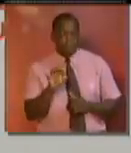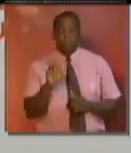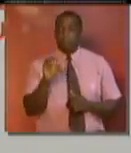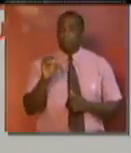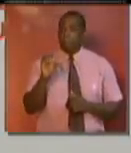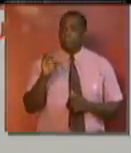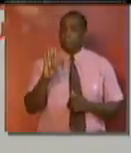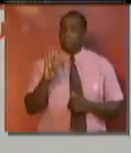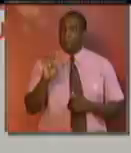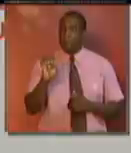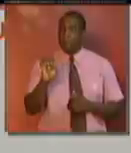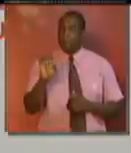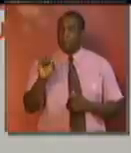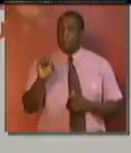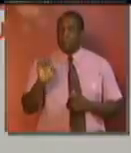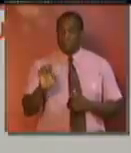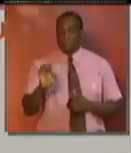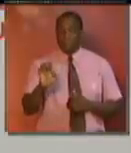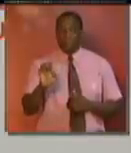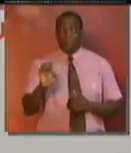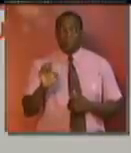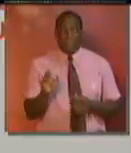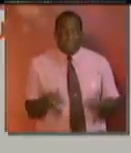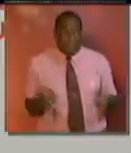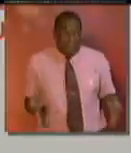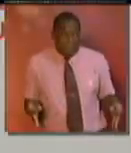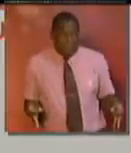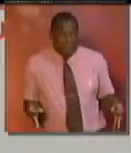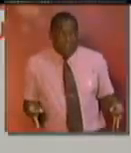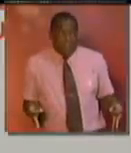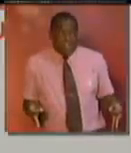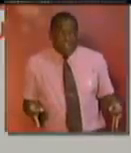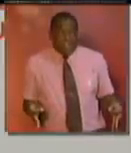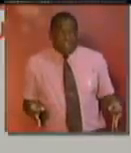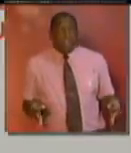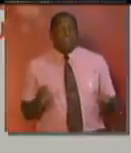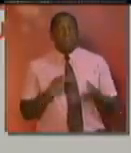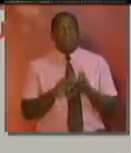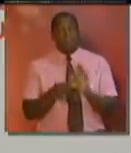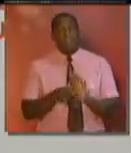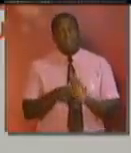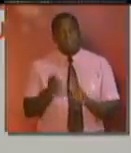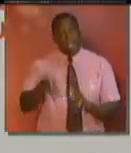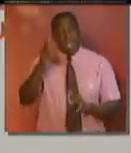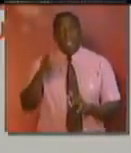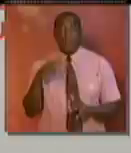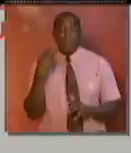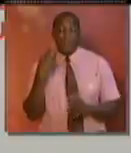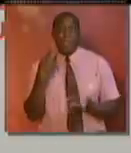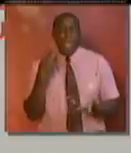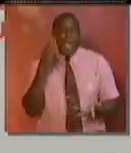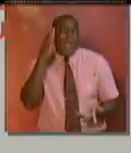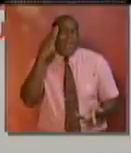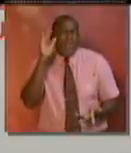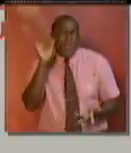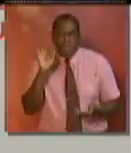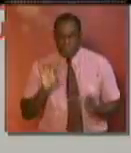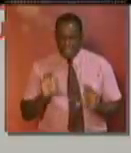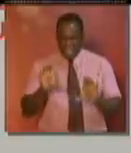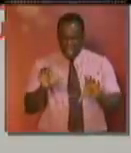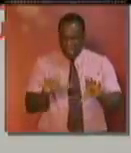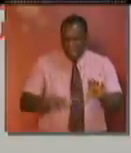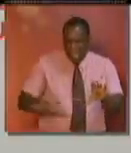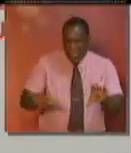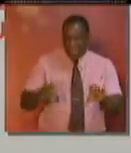illness. Now, I'm not 100% sure that the Caribbean has the highest rating of obesity in the